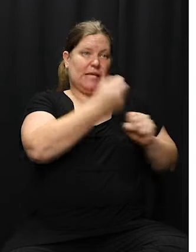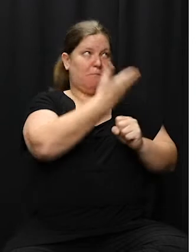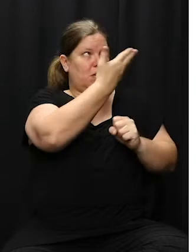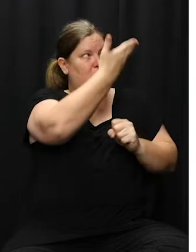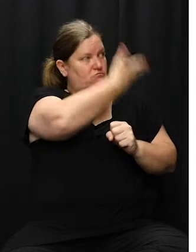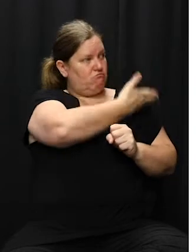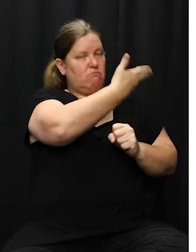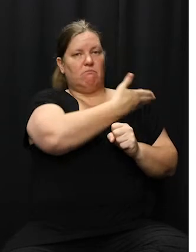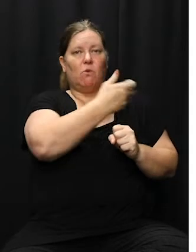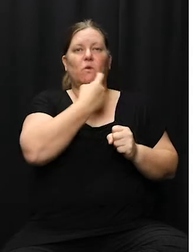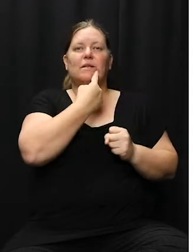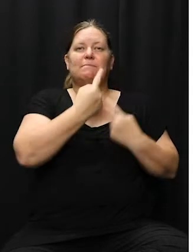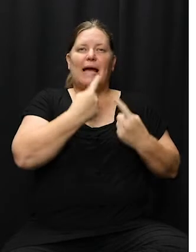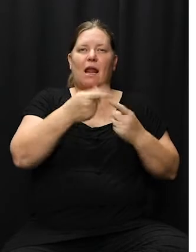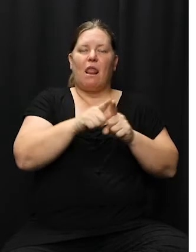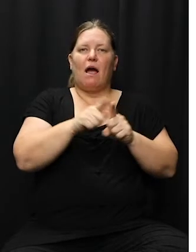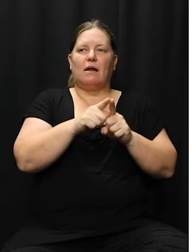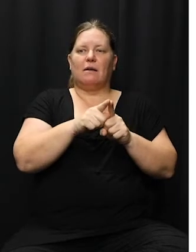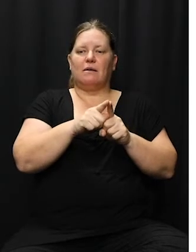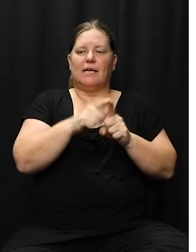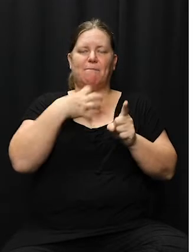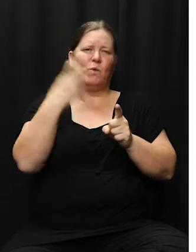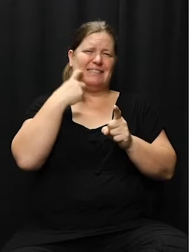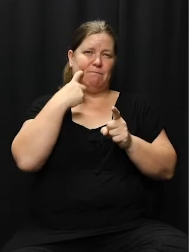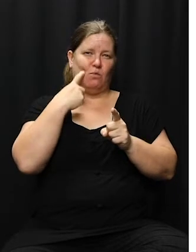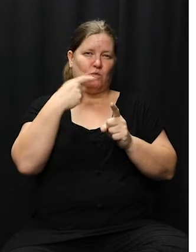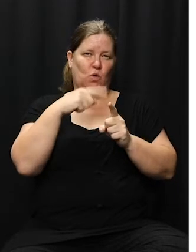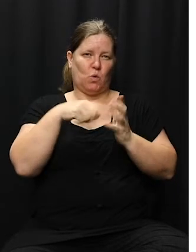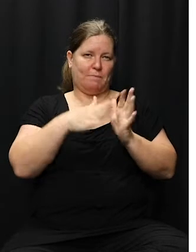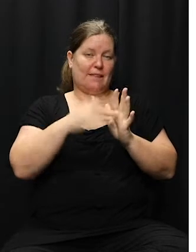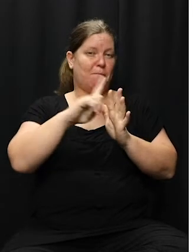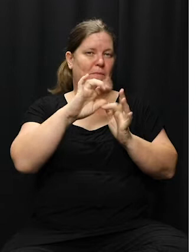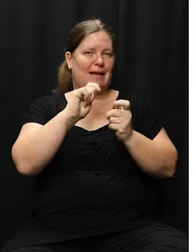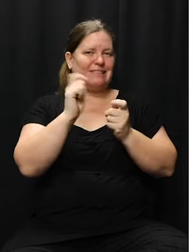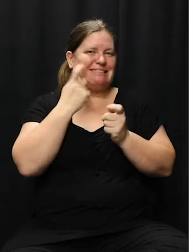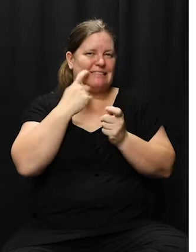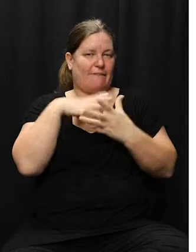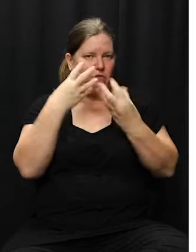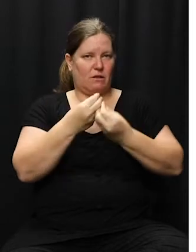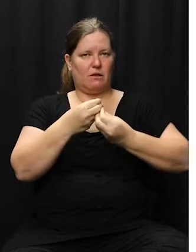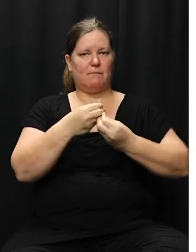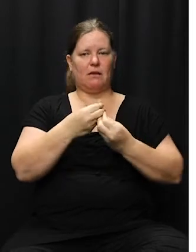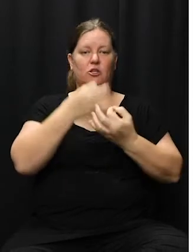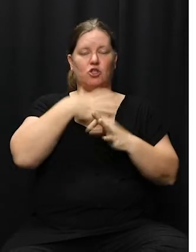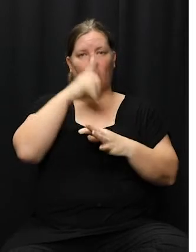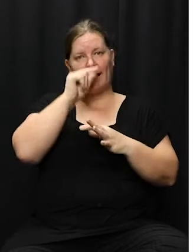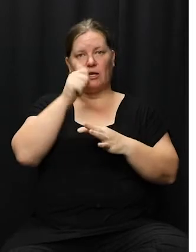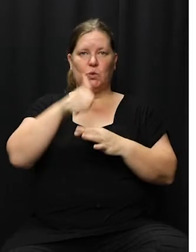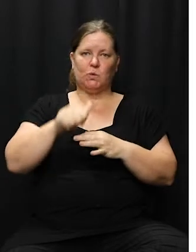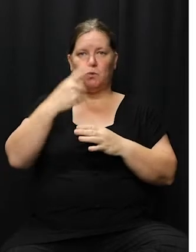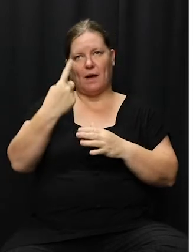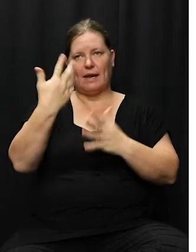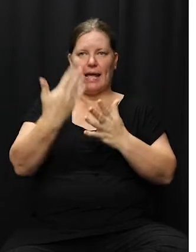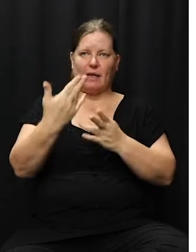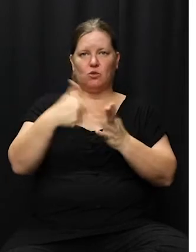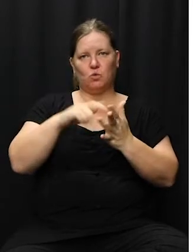Then, and here's an example here. And it'll be written in a lot more simple language. At the moment, it's not being